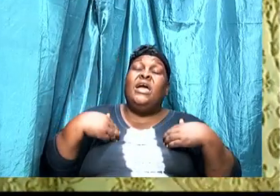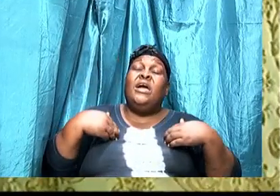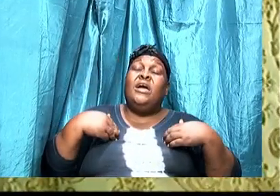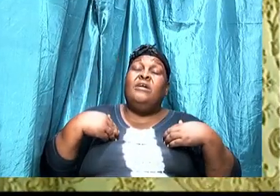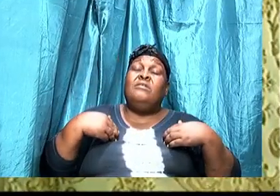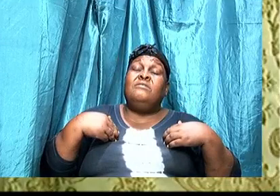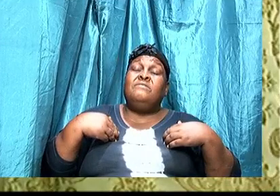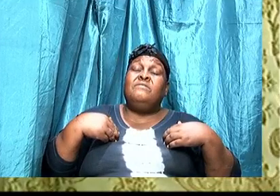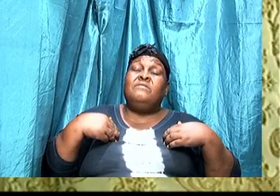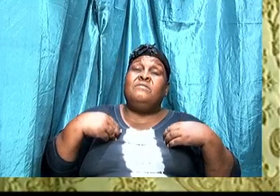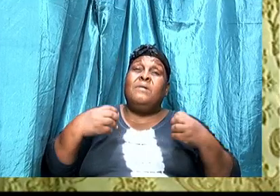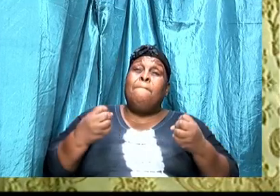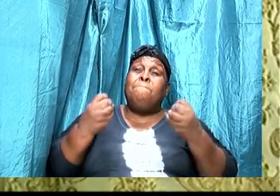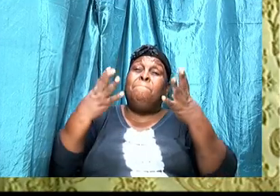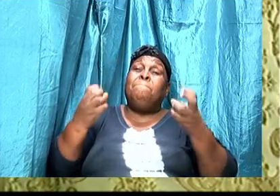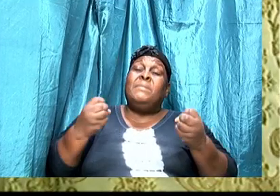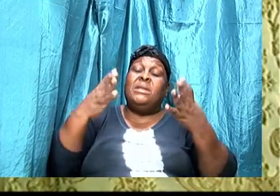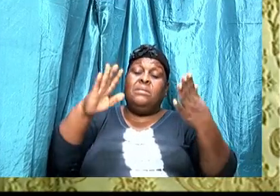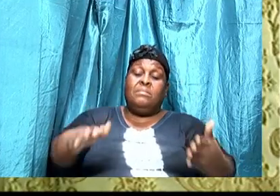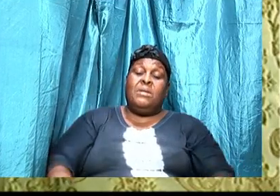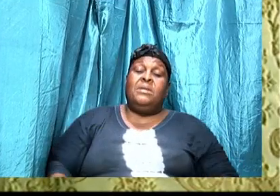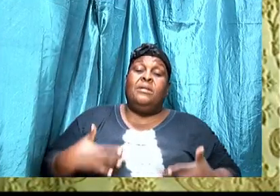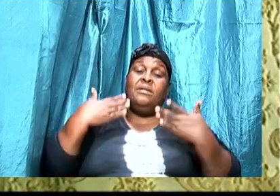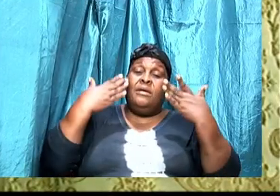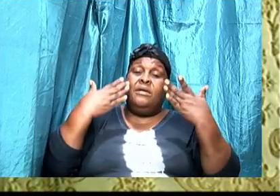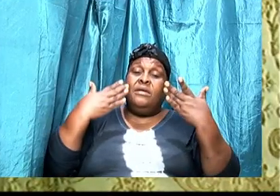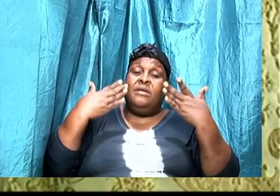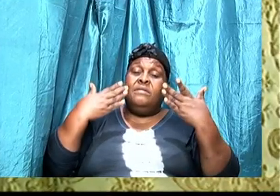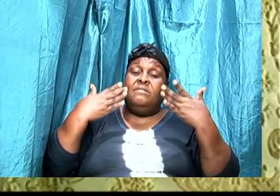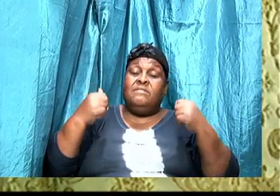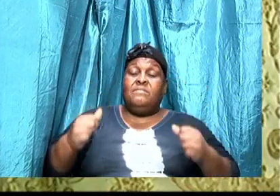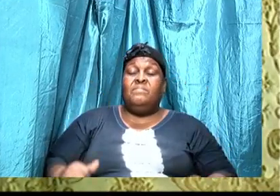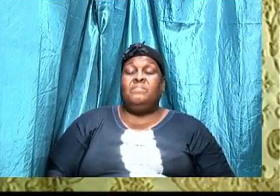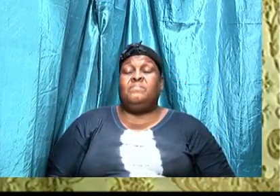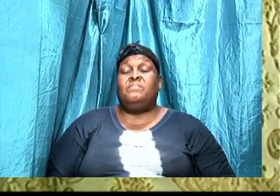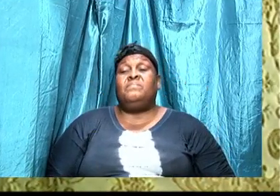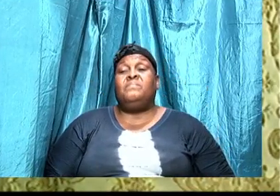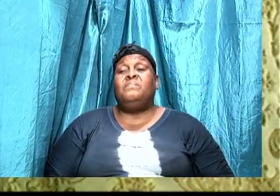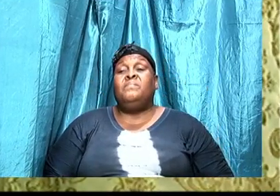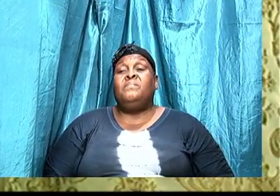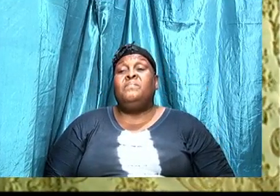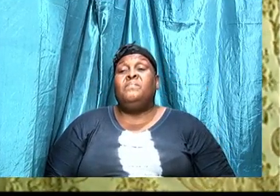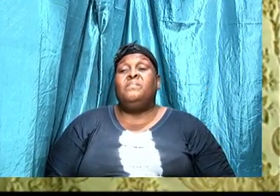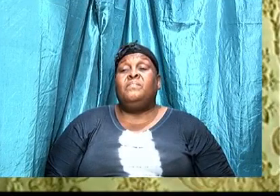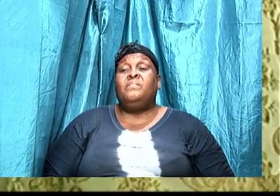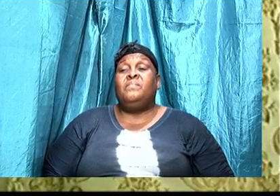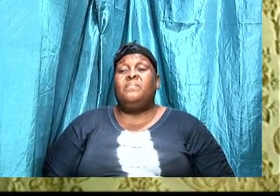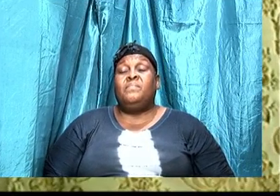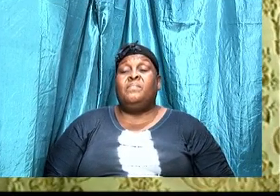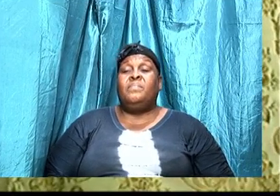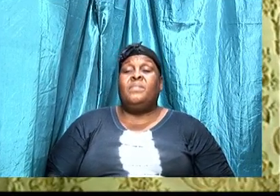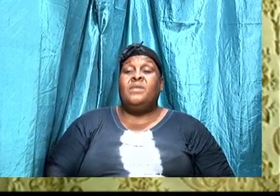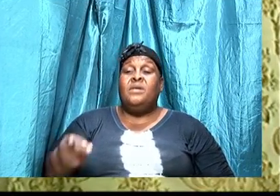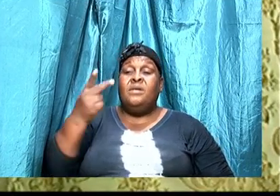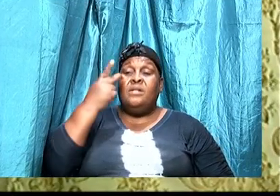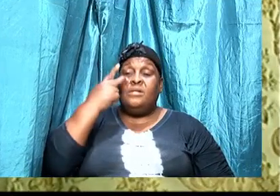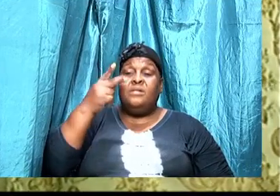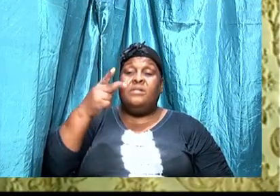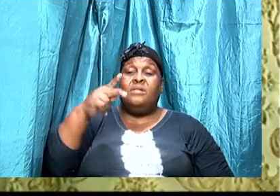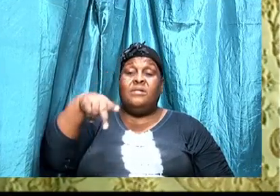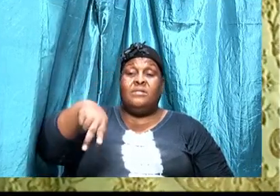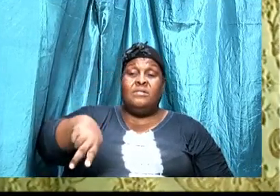we truly have abundance of life. If we should look at Philippians 3 and verse